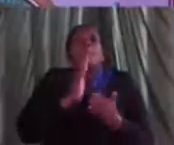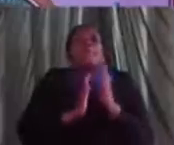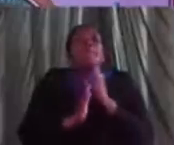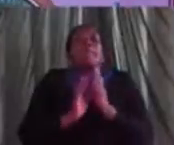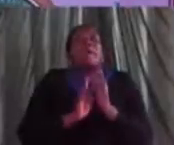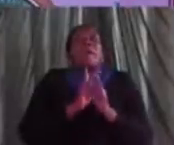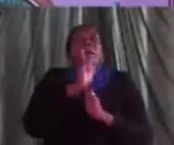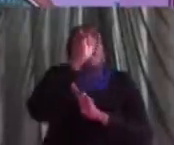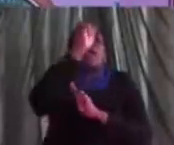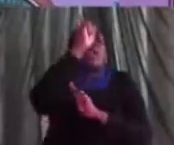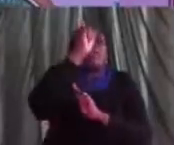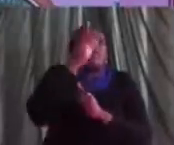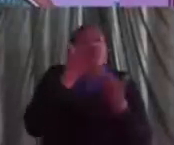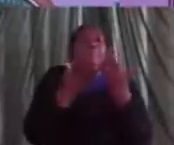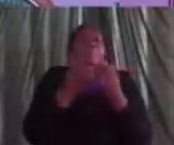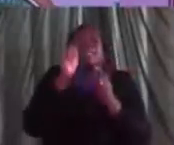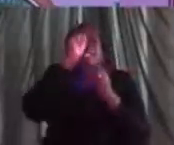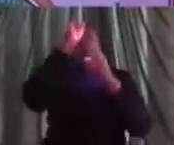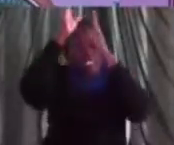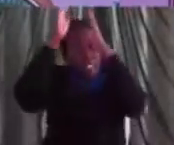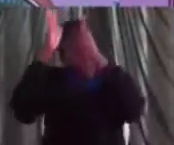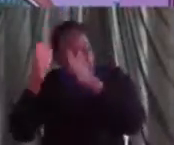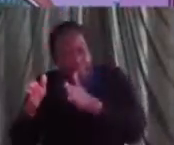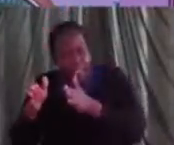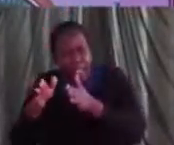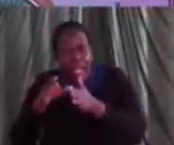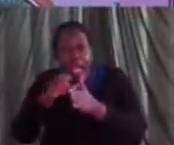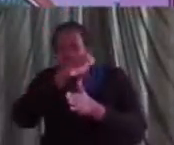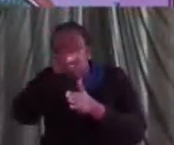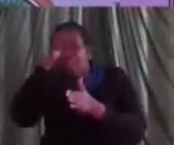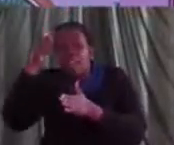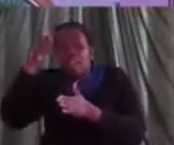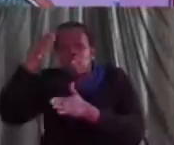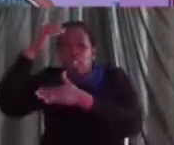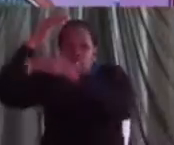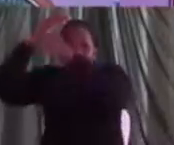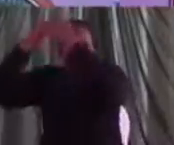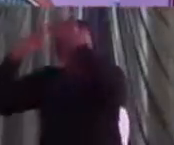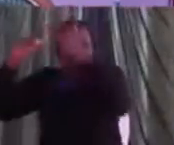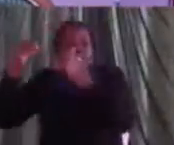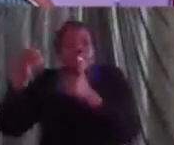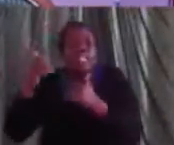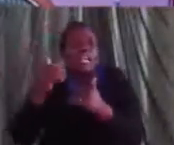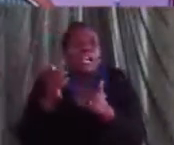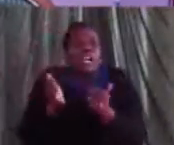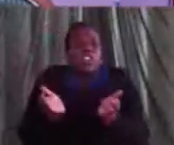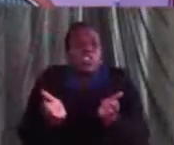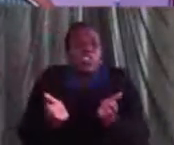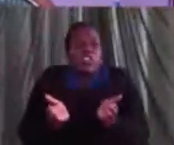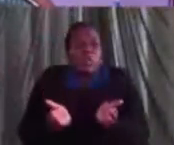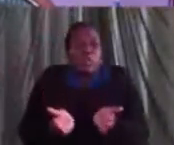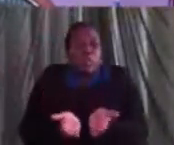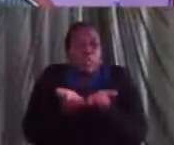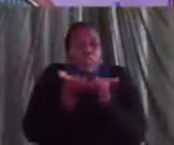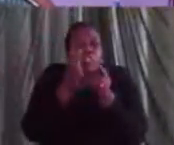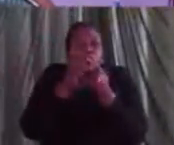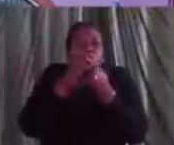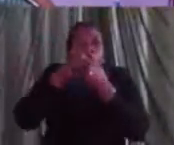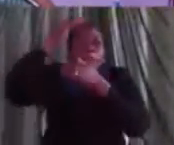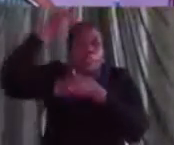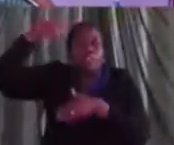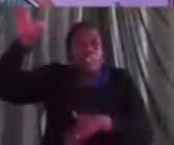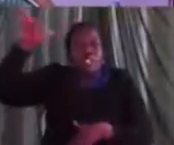become a teacher in some university somewhere and enhance that to